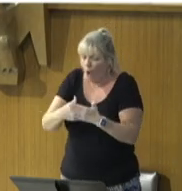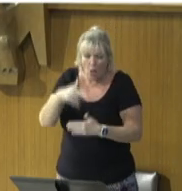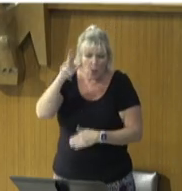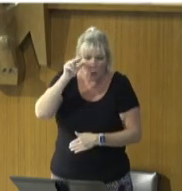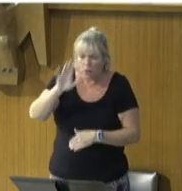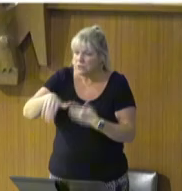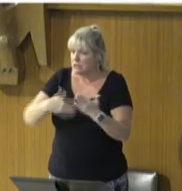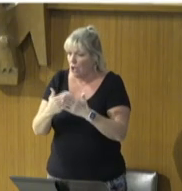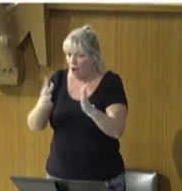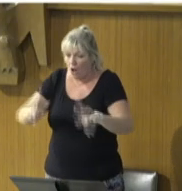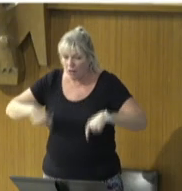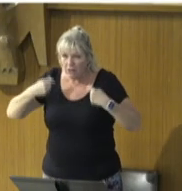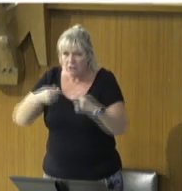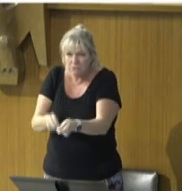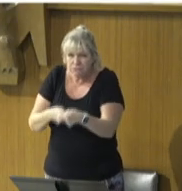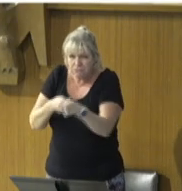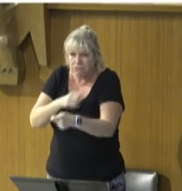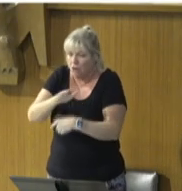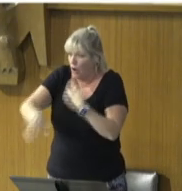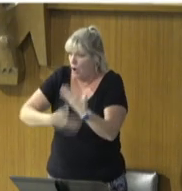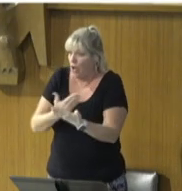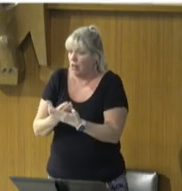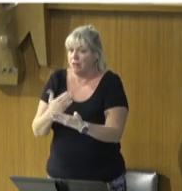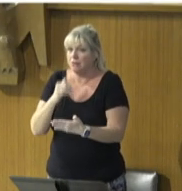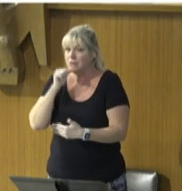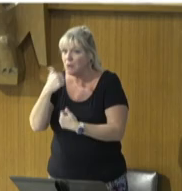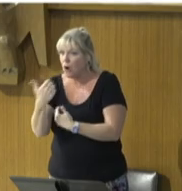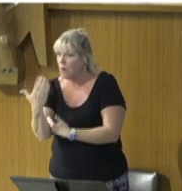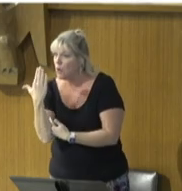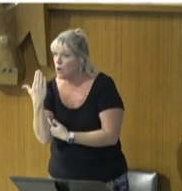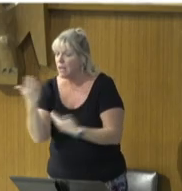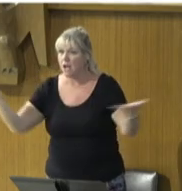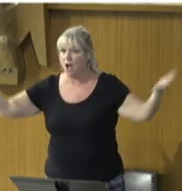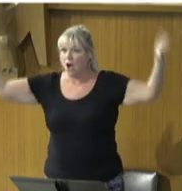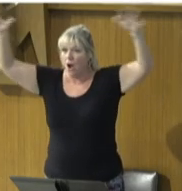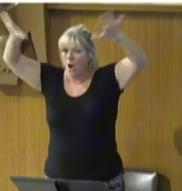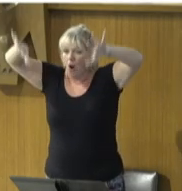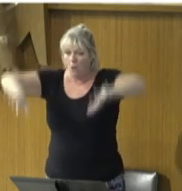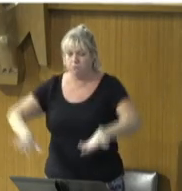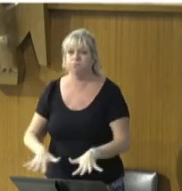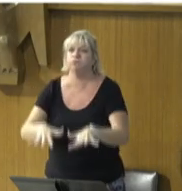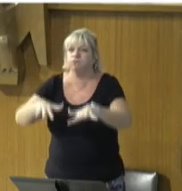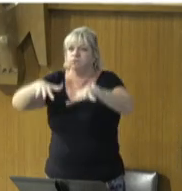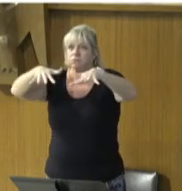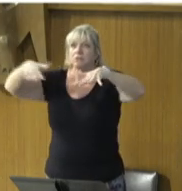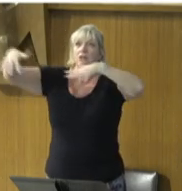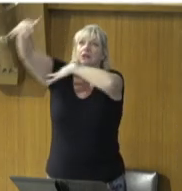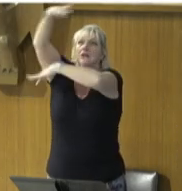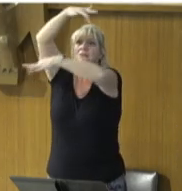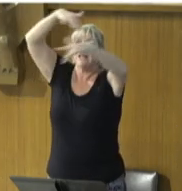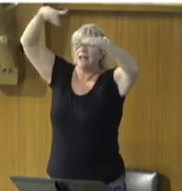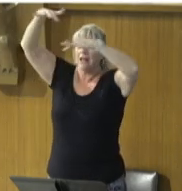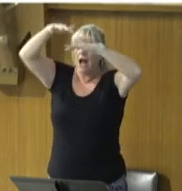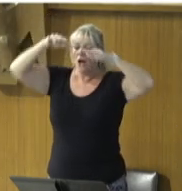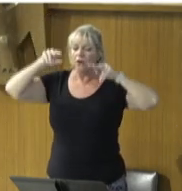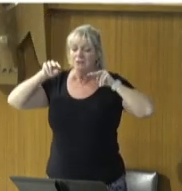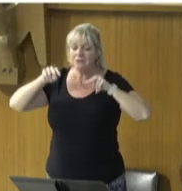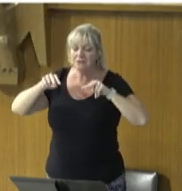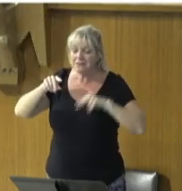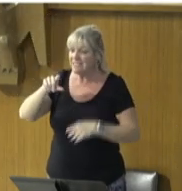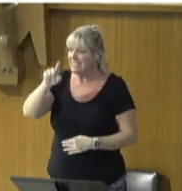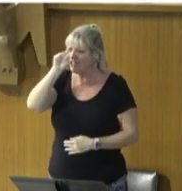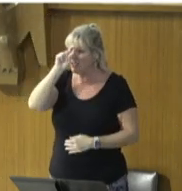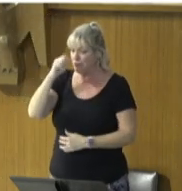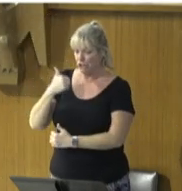chariot drivers. At the morning watch, the Lord, in the pillar of fire and cloud, looked down on the Egyptian army and threw the Egyptian